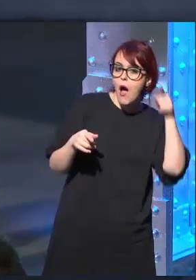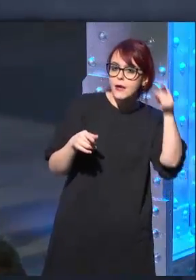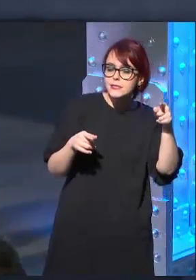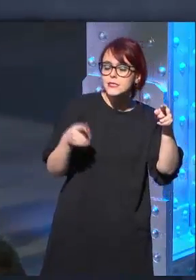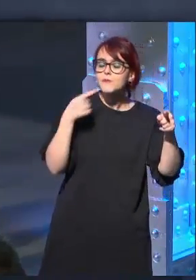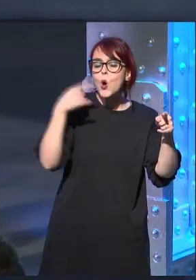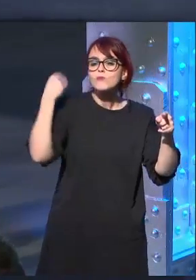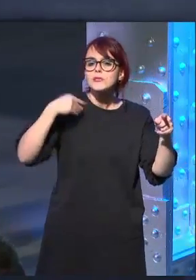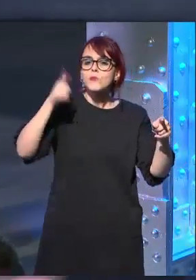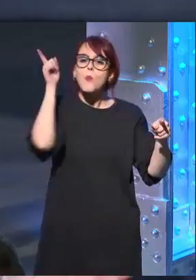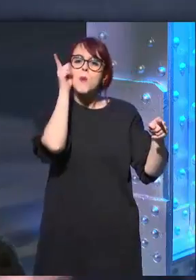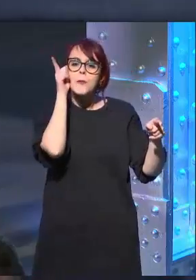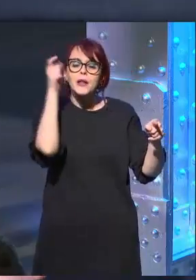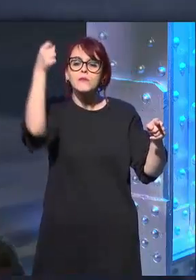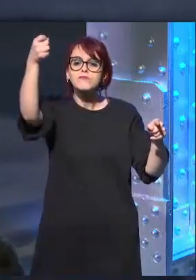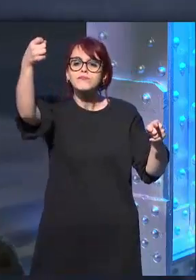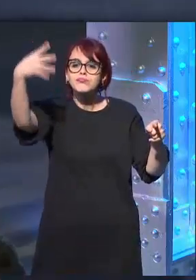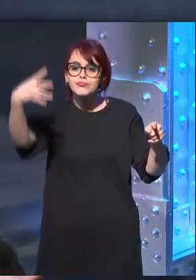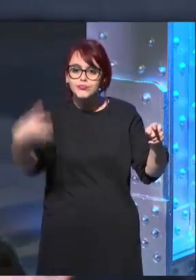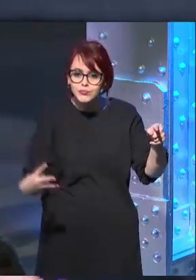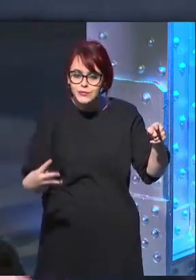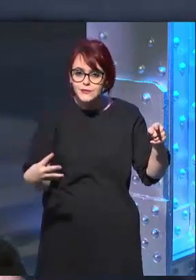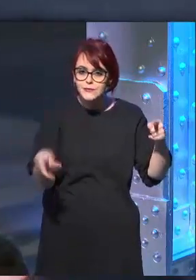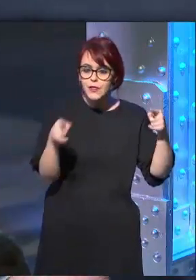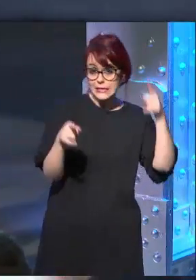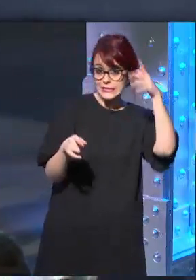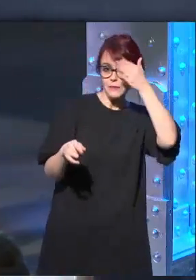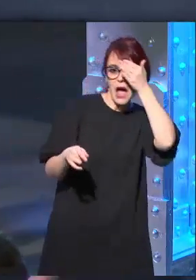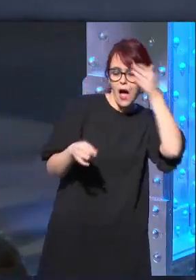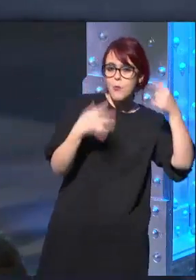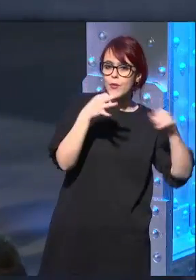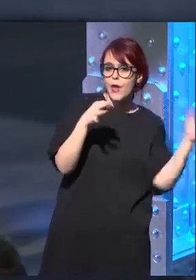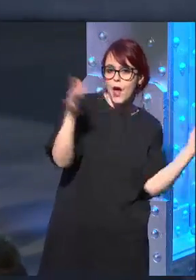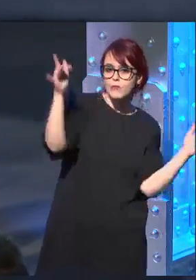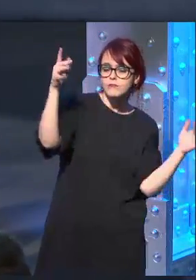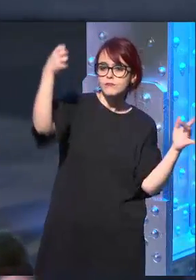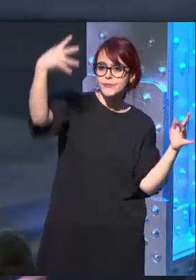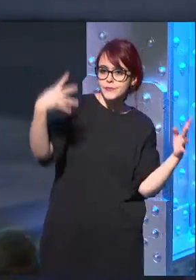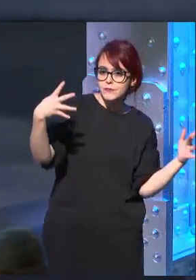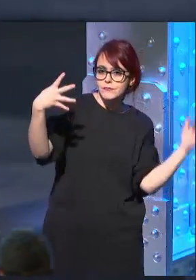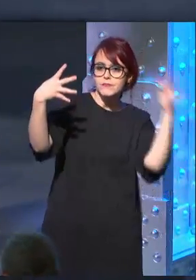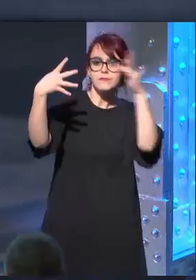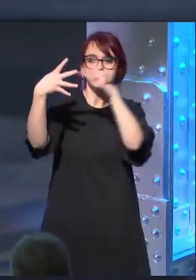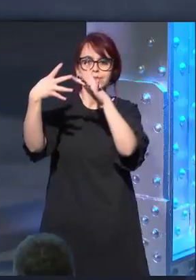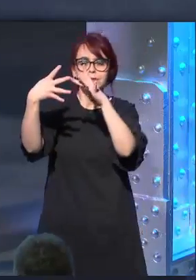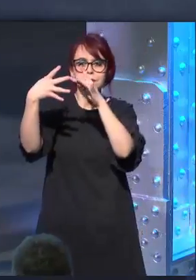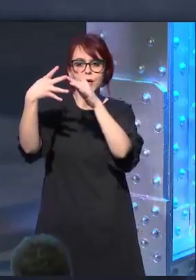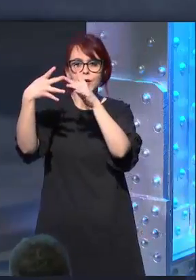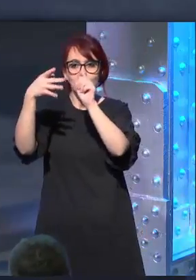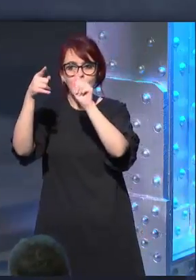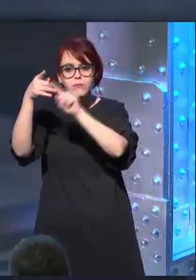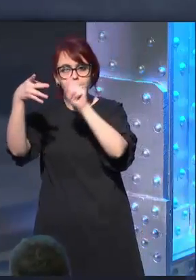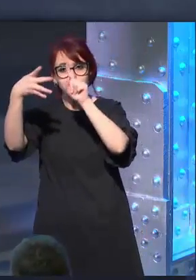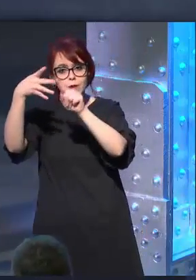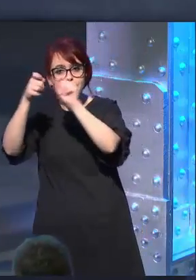Wi-Fi, analyze the connections that are on at a certain time, and analyze the data traffic and obtain